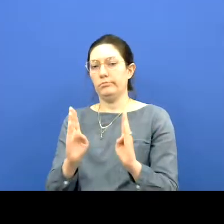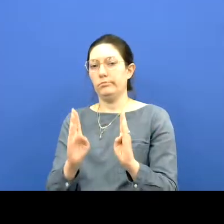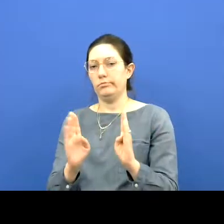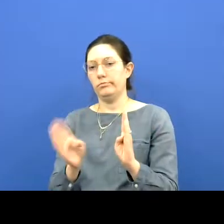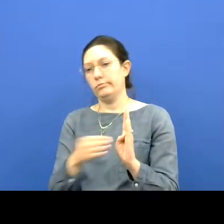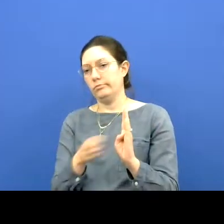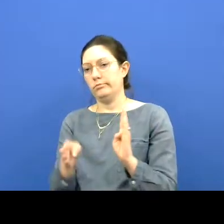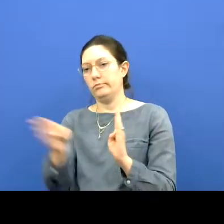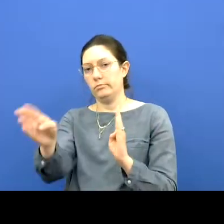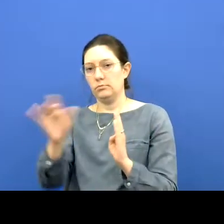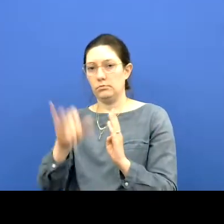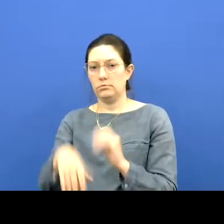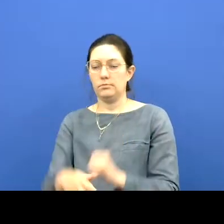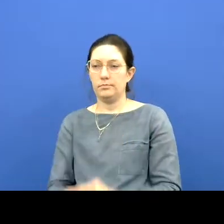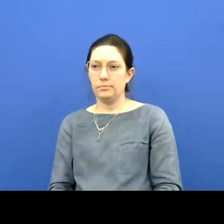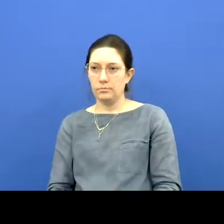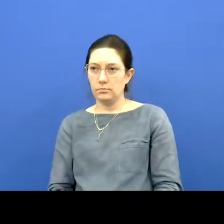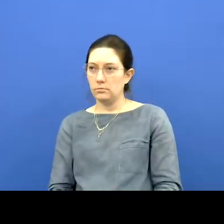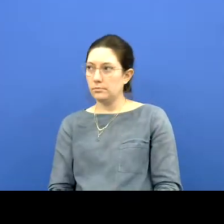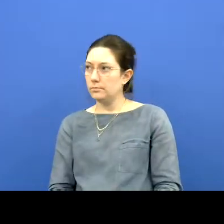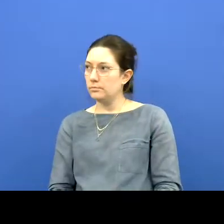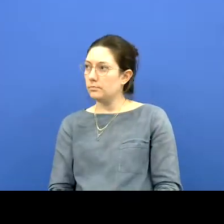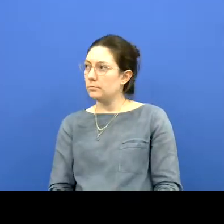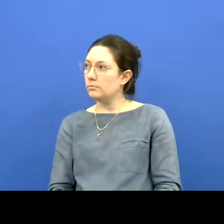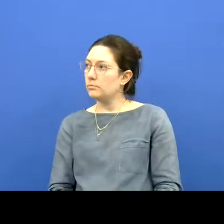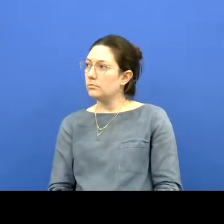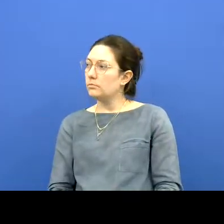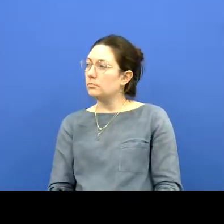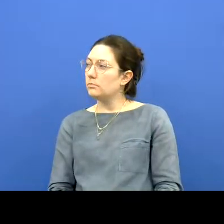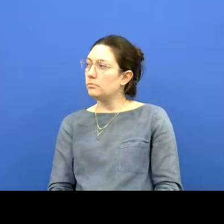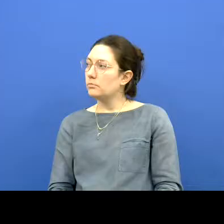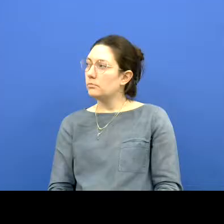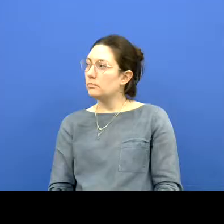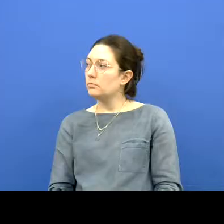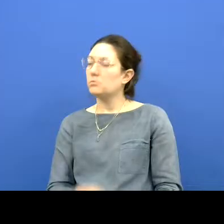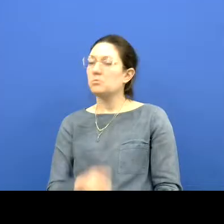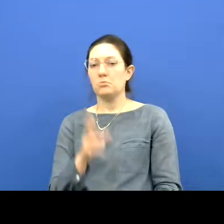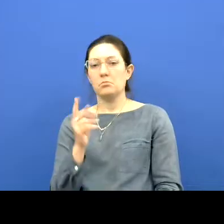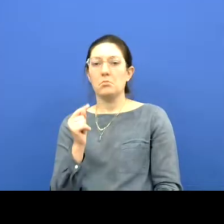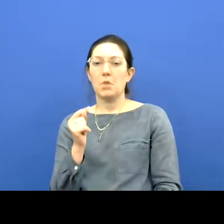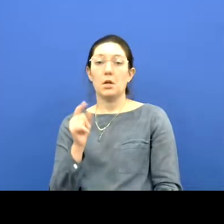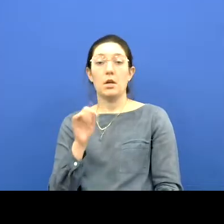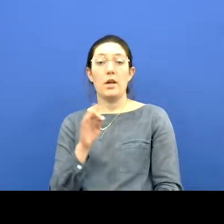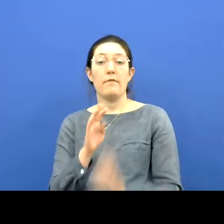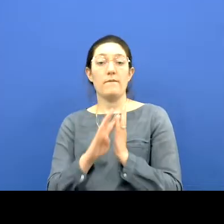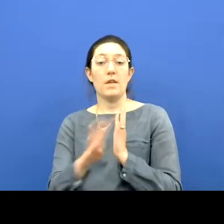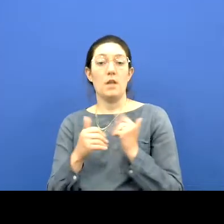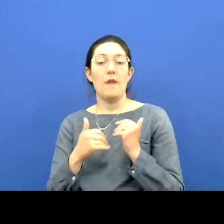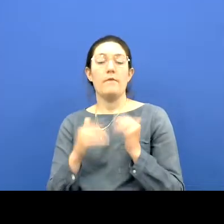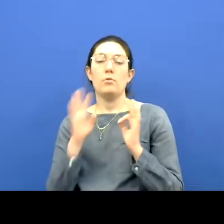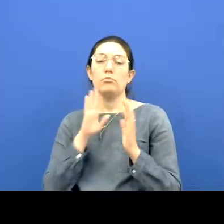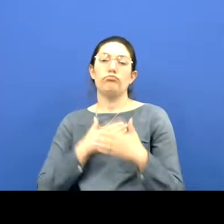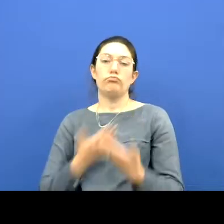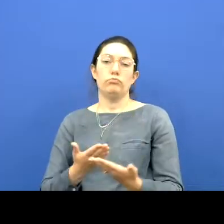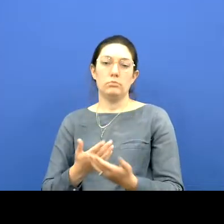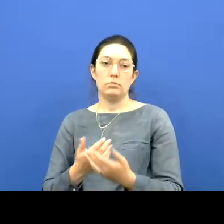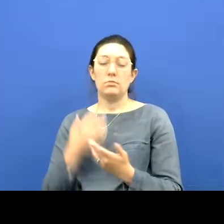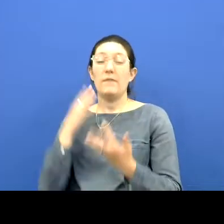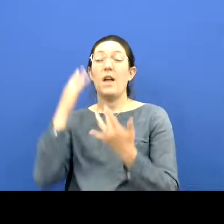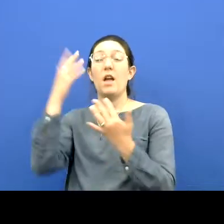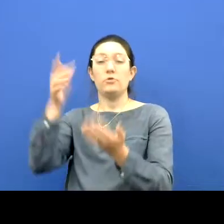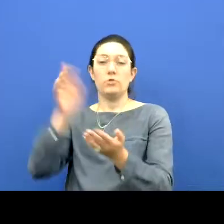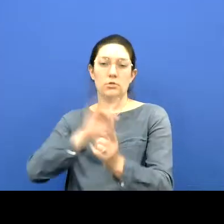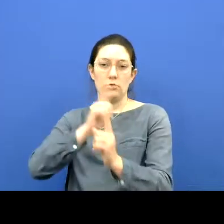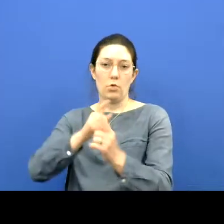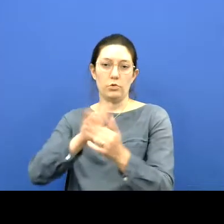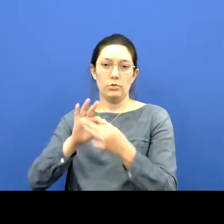the Rochester Area Reliability Project, but they'd be good with that. And eventually, again, the goal is to take